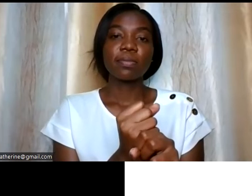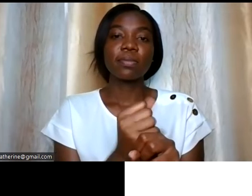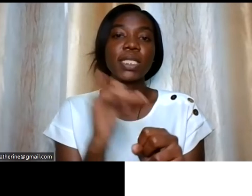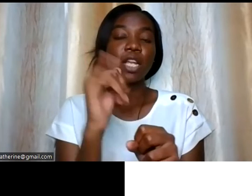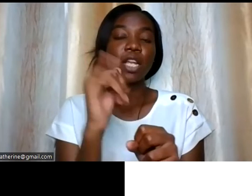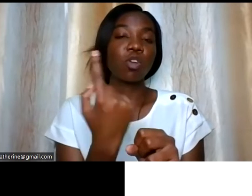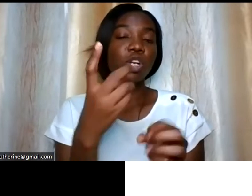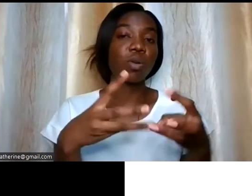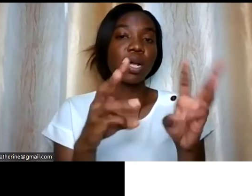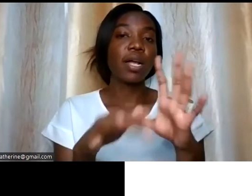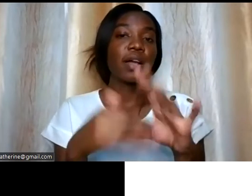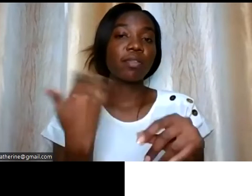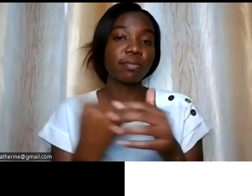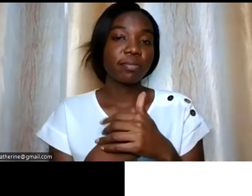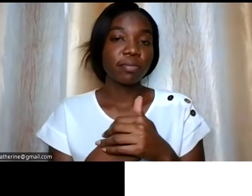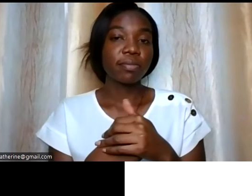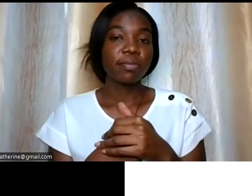But yeah.